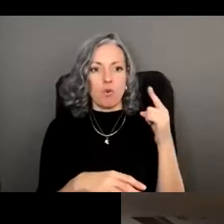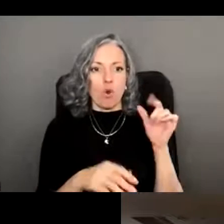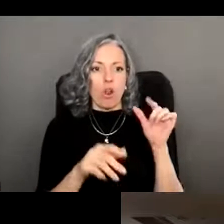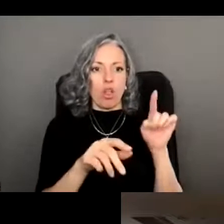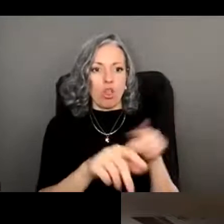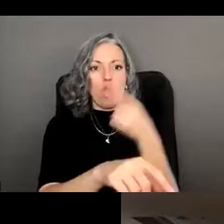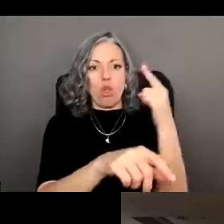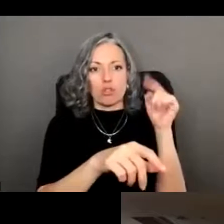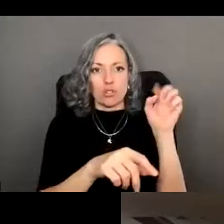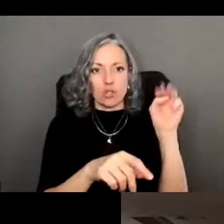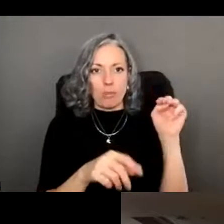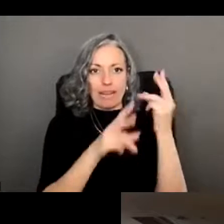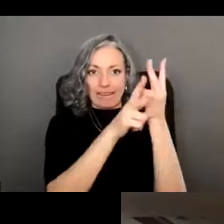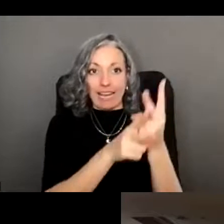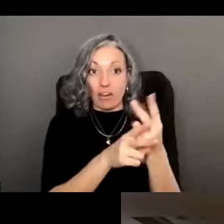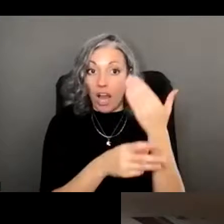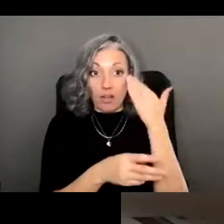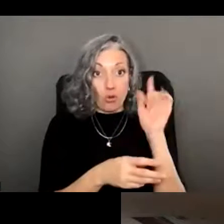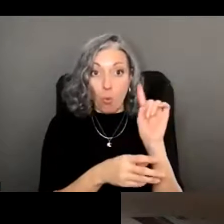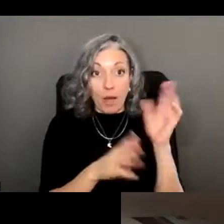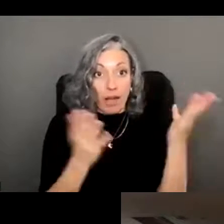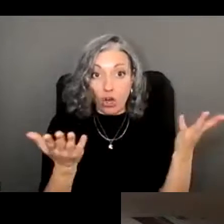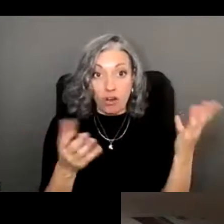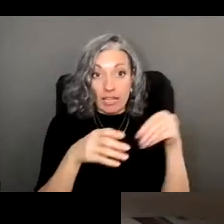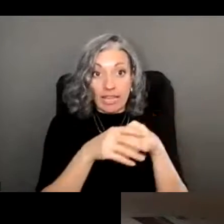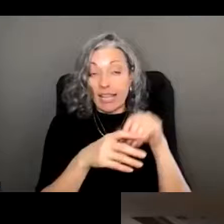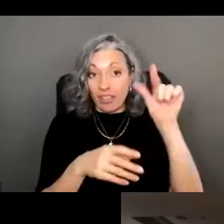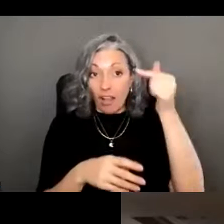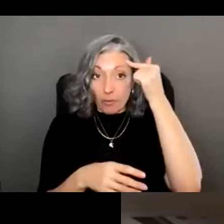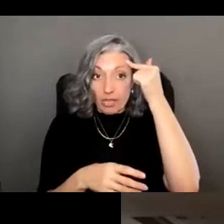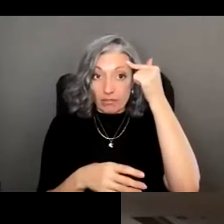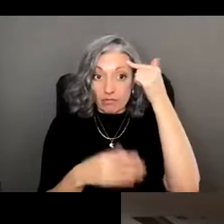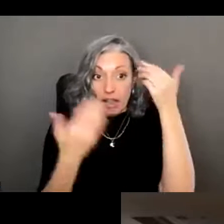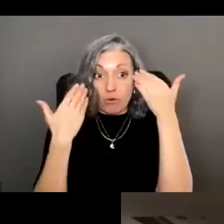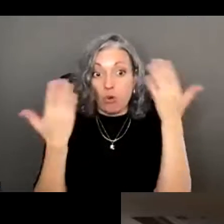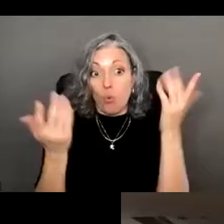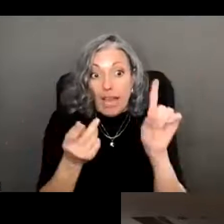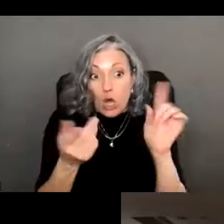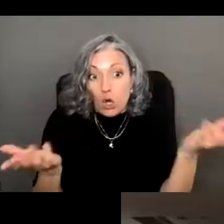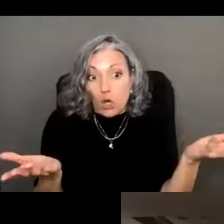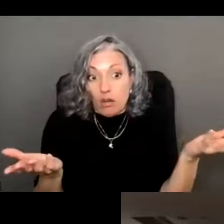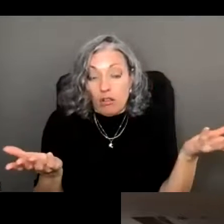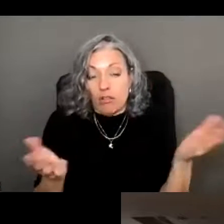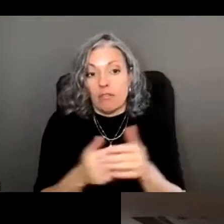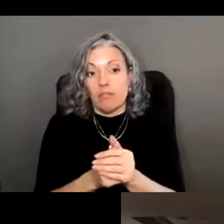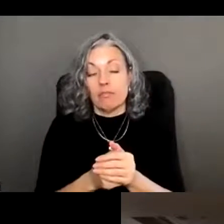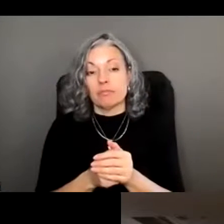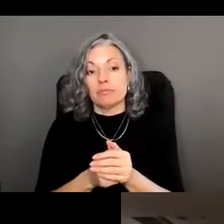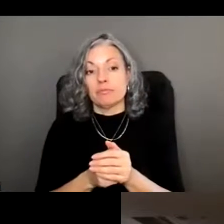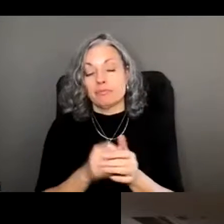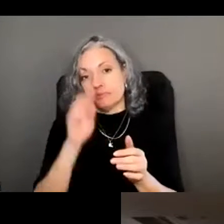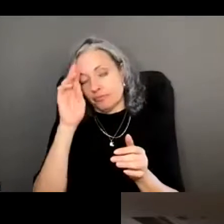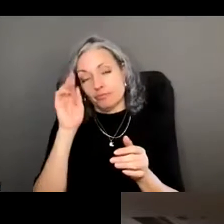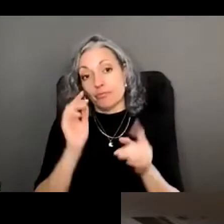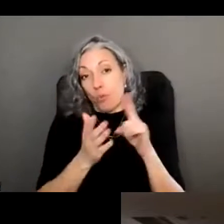actually know where that would live in state government. So I don't know what you